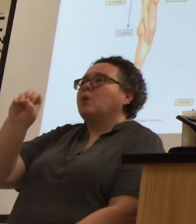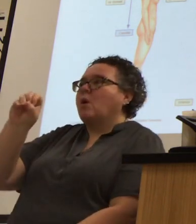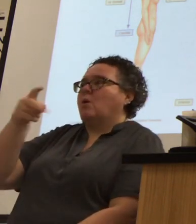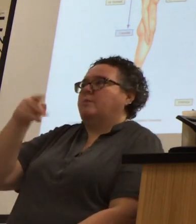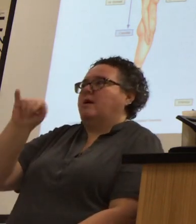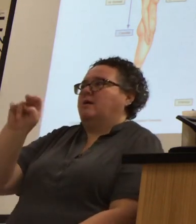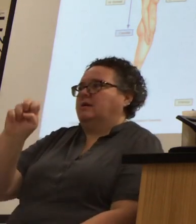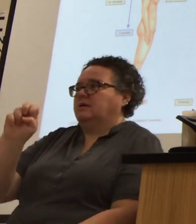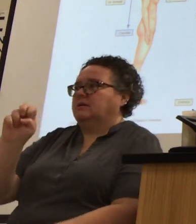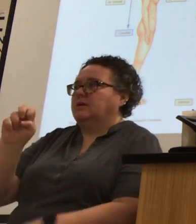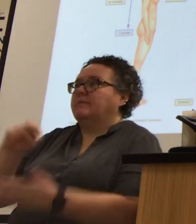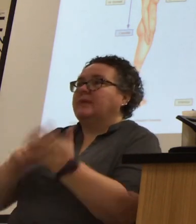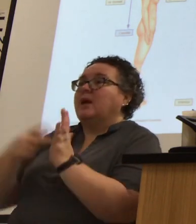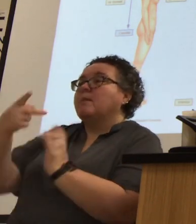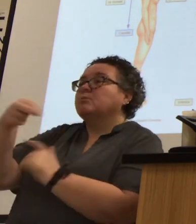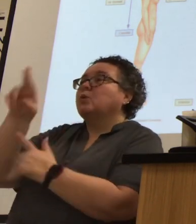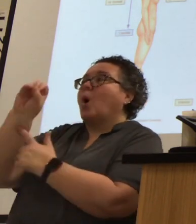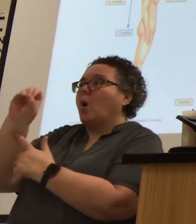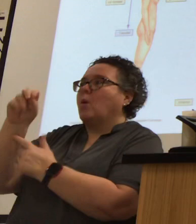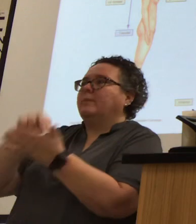down.